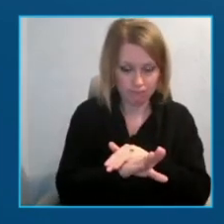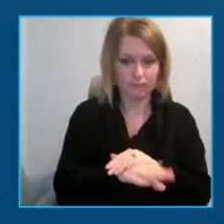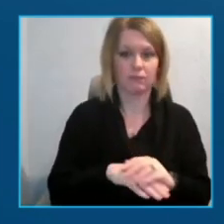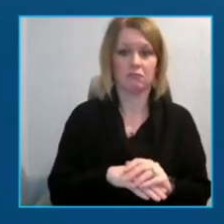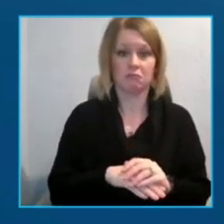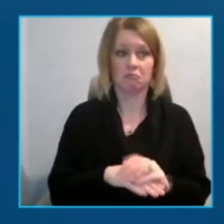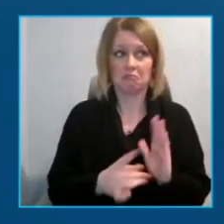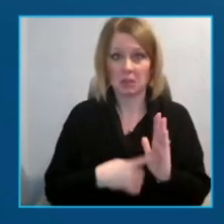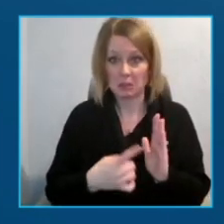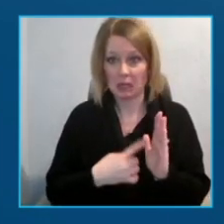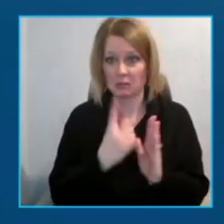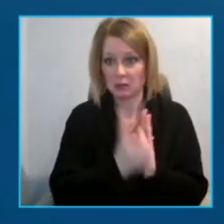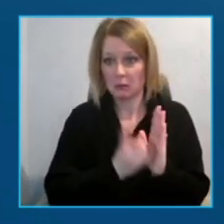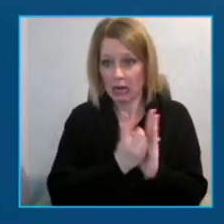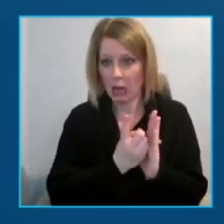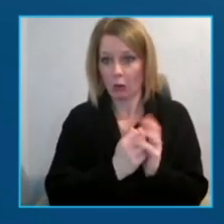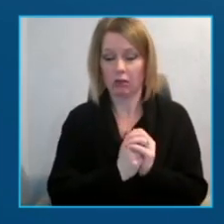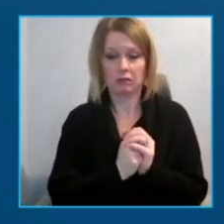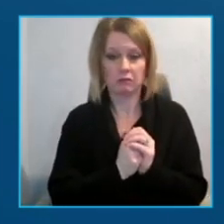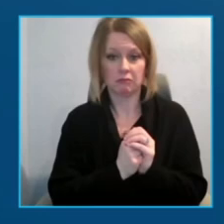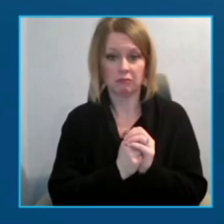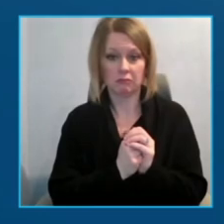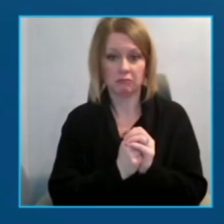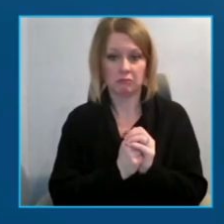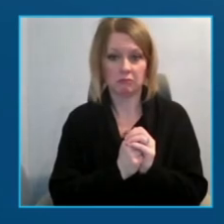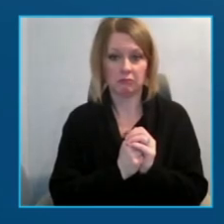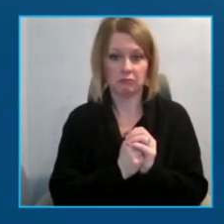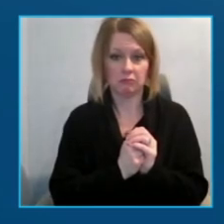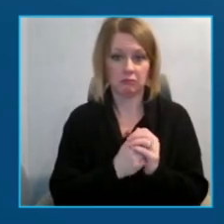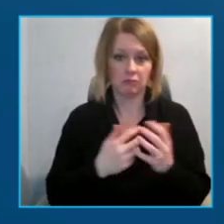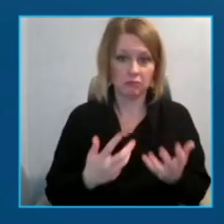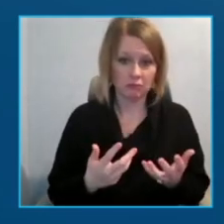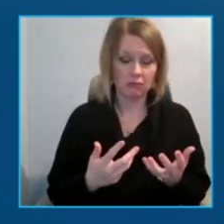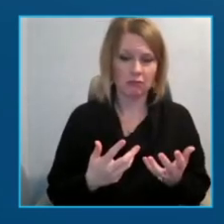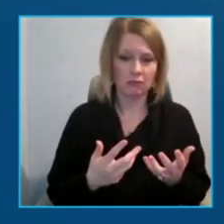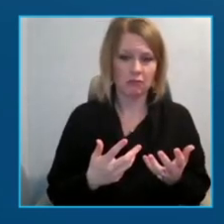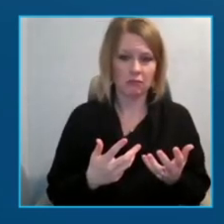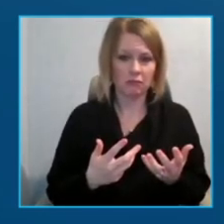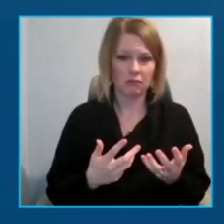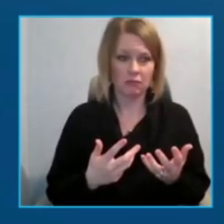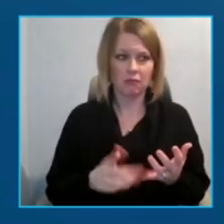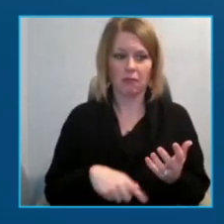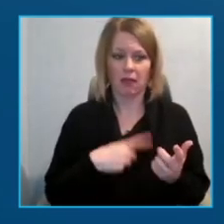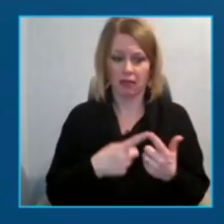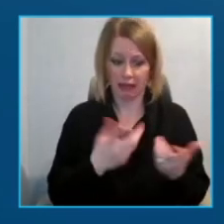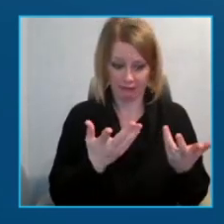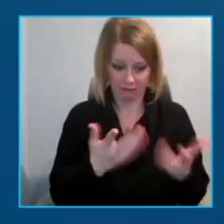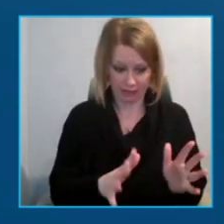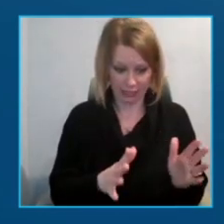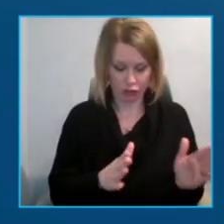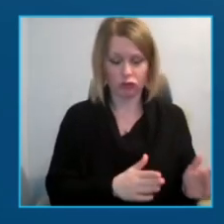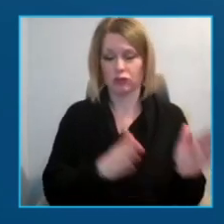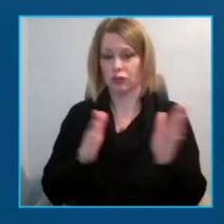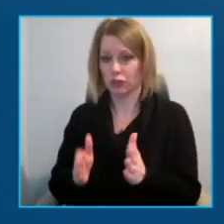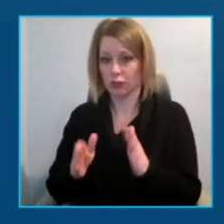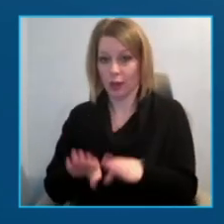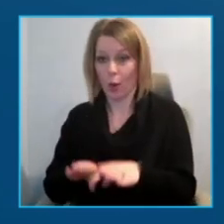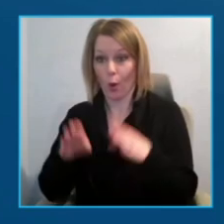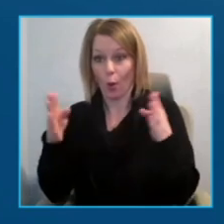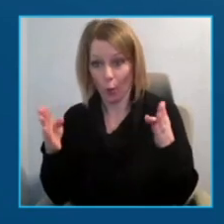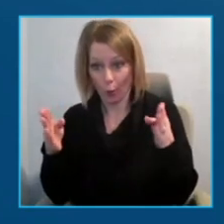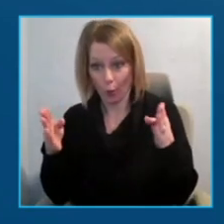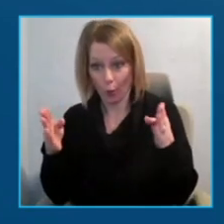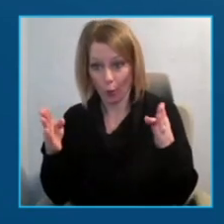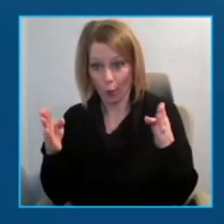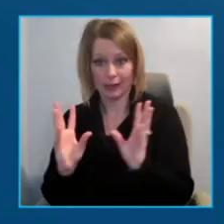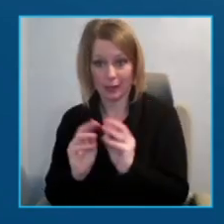hour or so, to be followed by an open meeting in which there are, and I've listened to some of